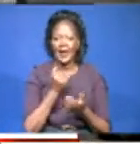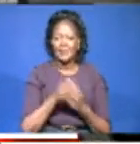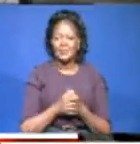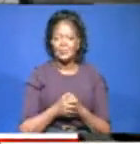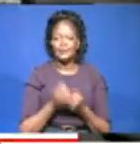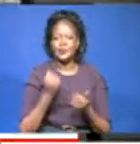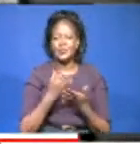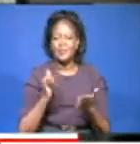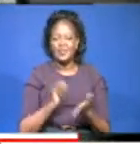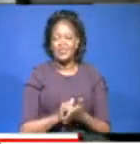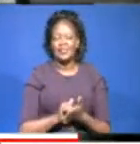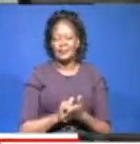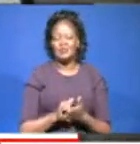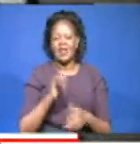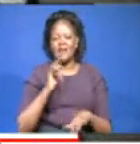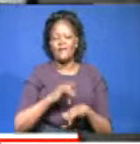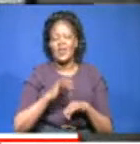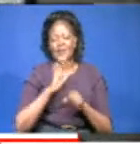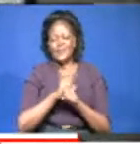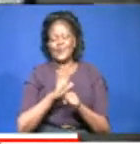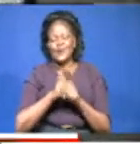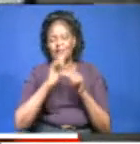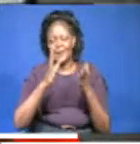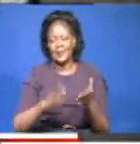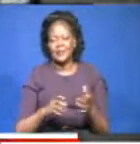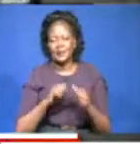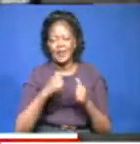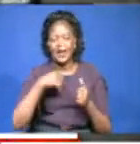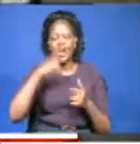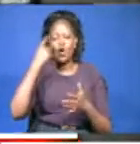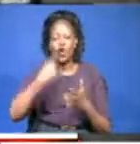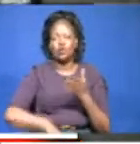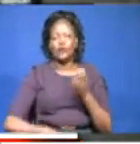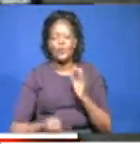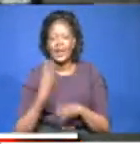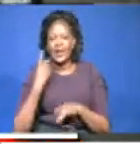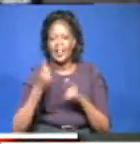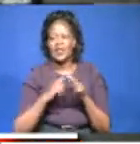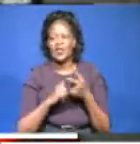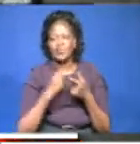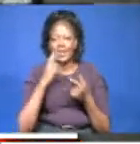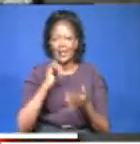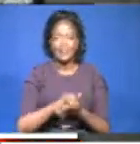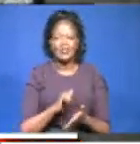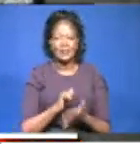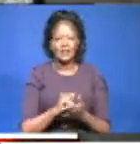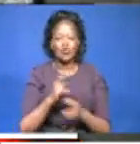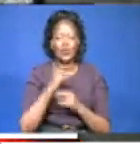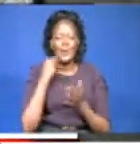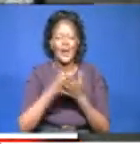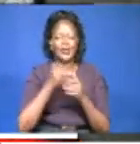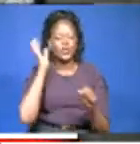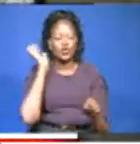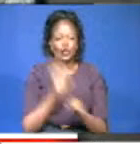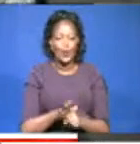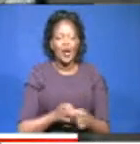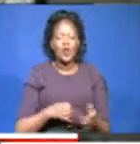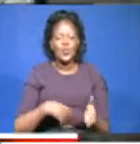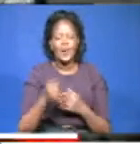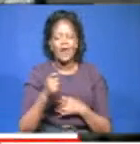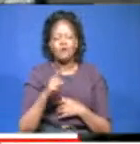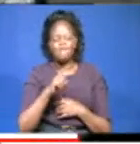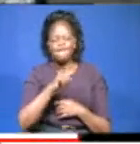ambayo inalemea wakulima wengi ni hiyo high cost of production. Unapata anatumia pesa mingi kununua madawa, pesa